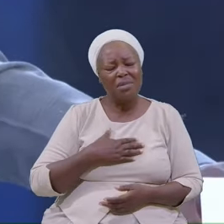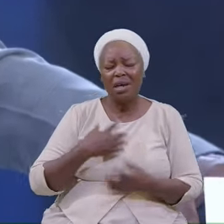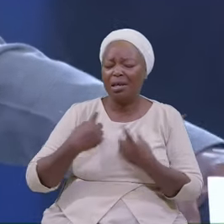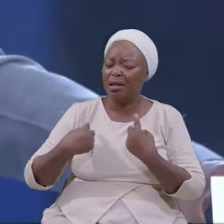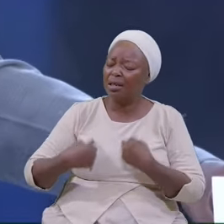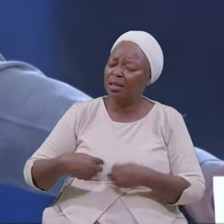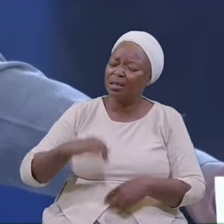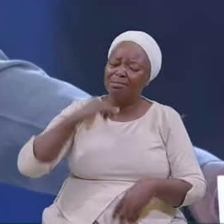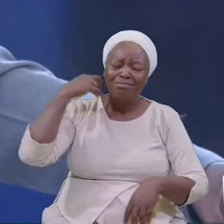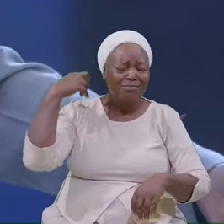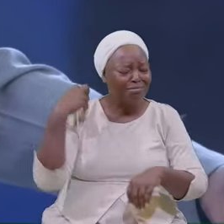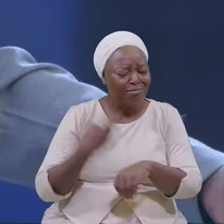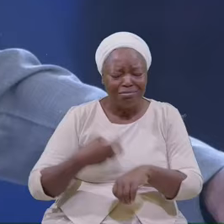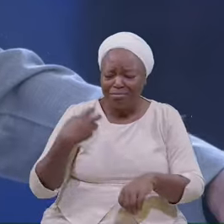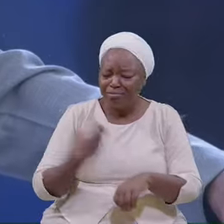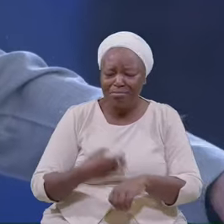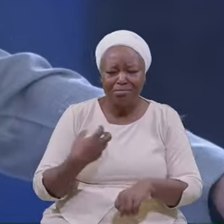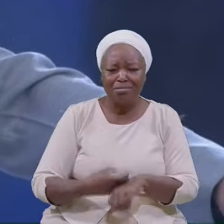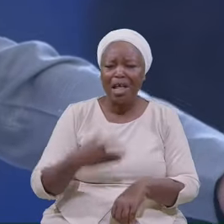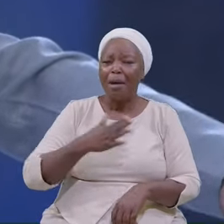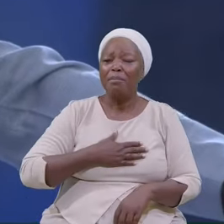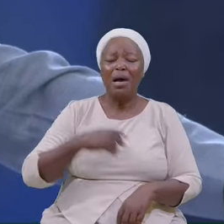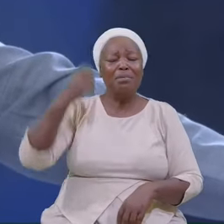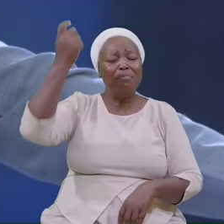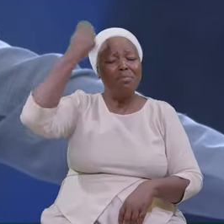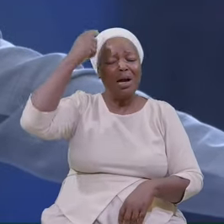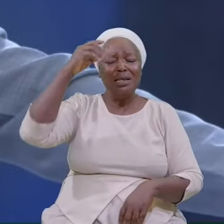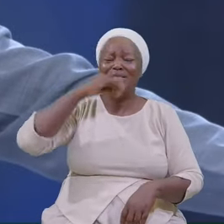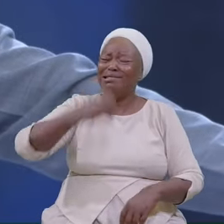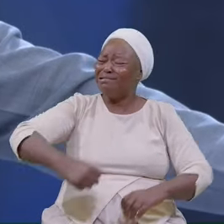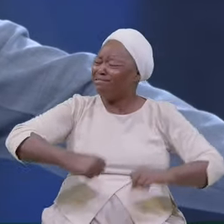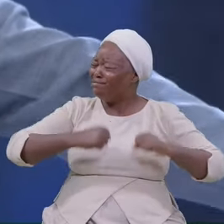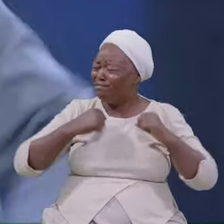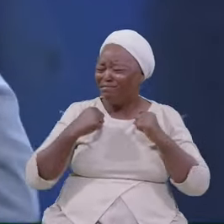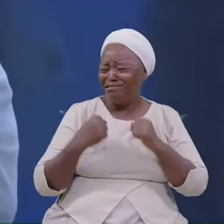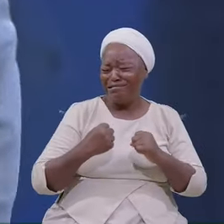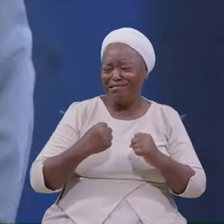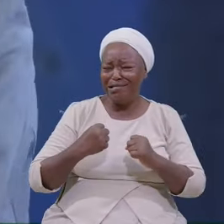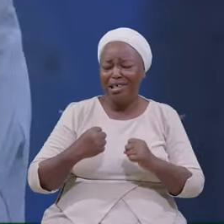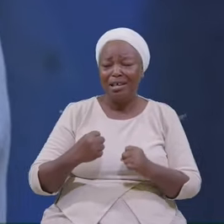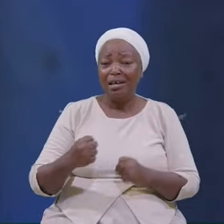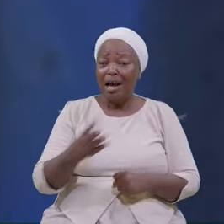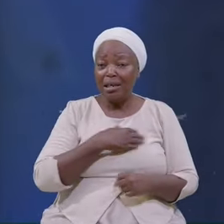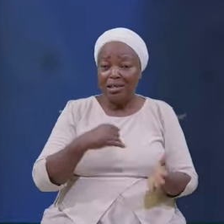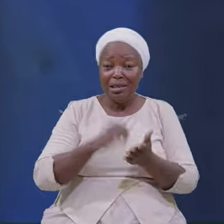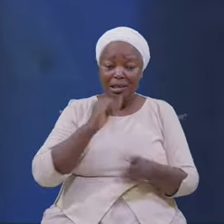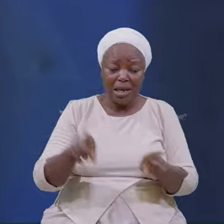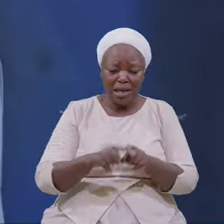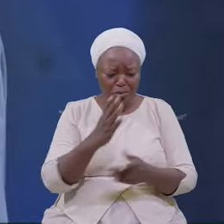hard. Et mon cœur est très dur. My mind is tough. Mon esprit It's like there is